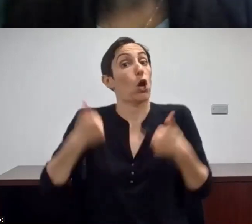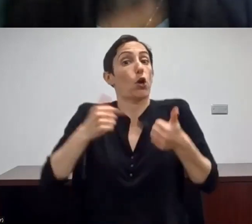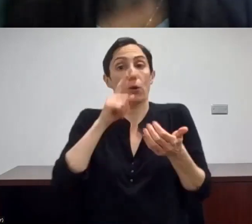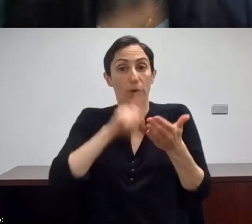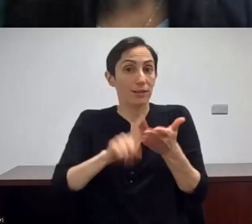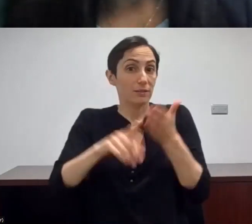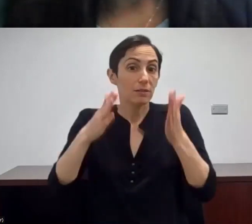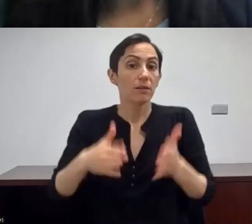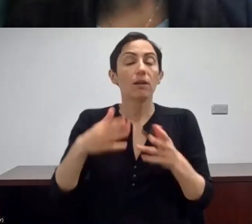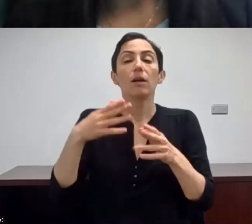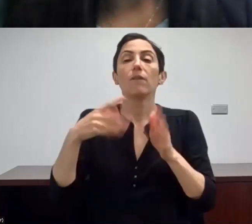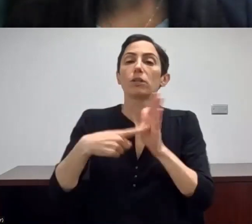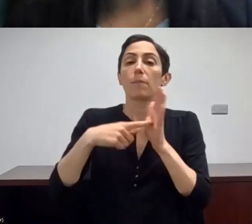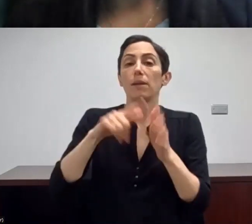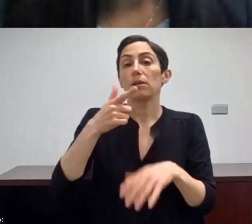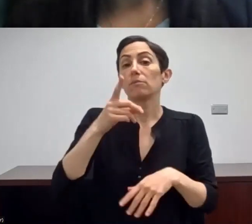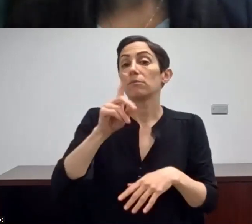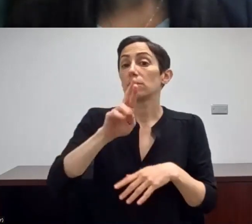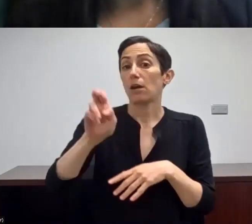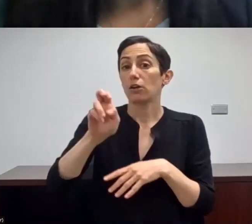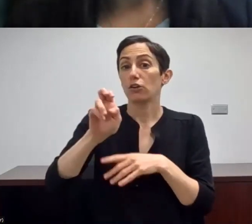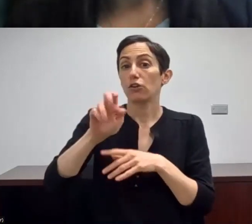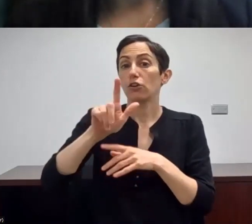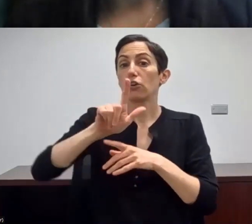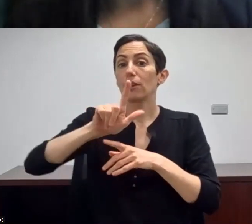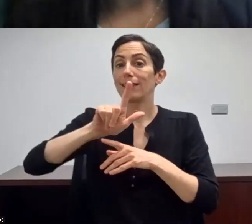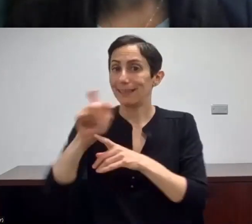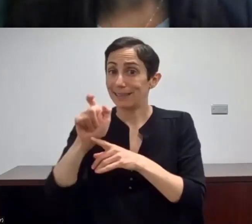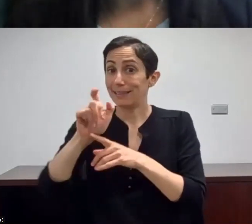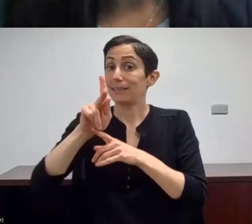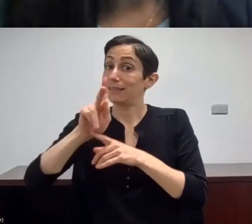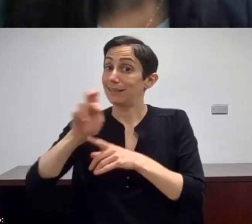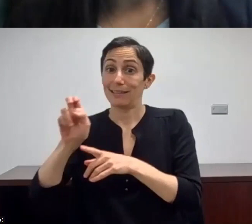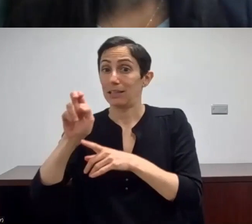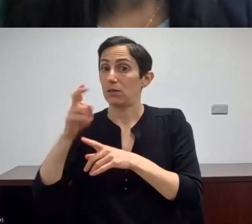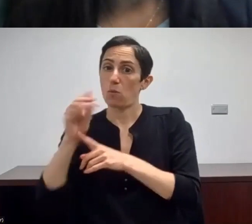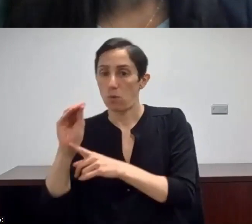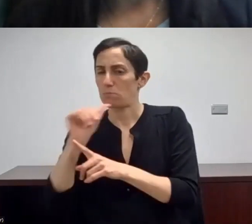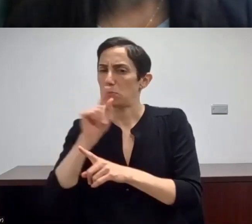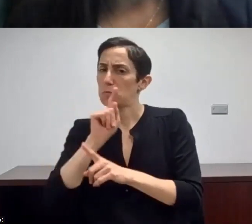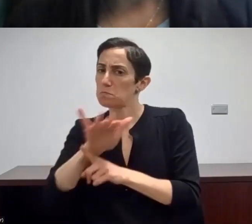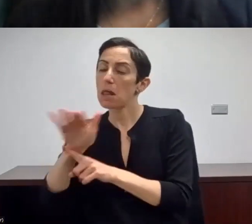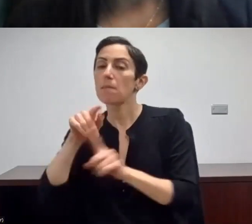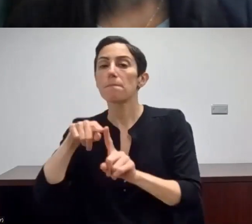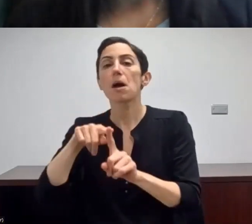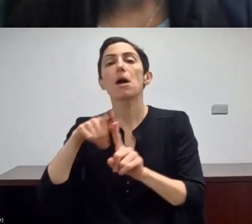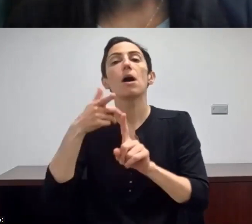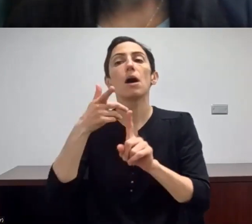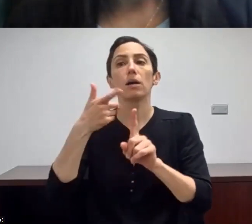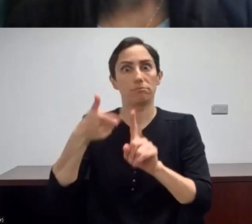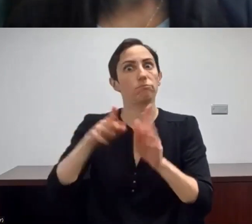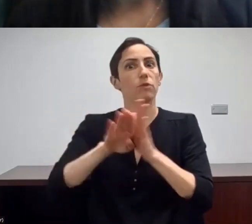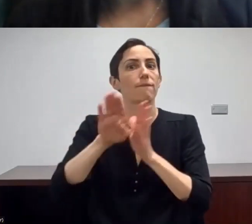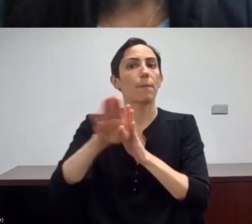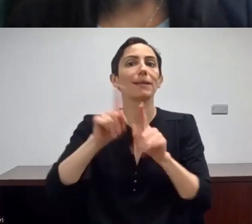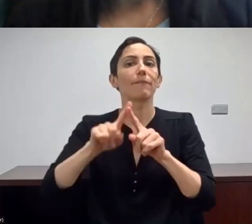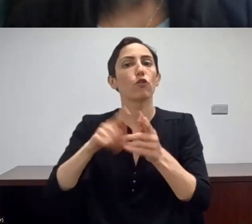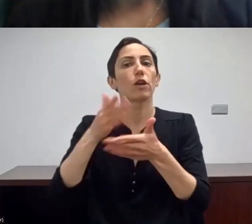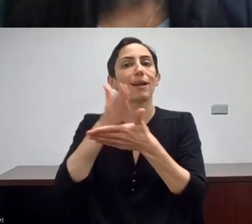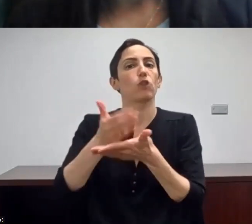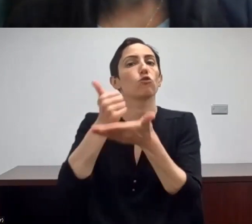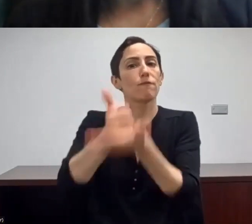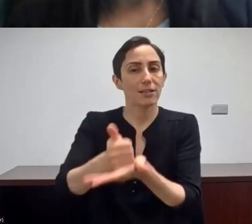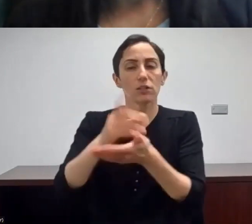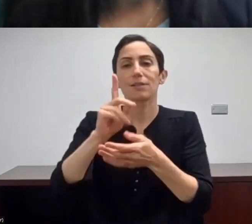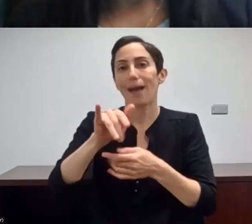Lee Kehoe is a mental health counselor who's developing dyadic mental health interventions for patients and care partners with cancer, where they